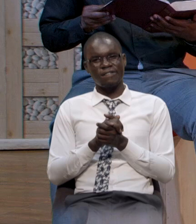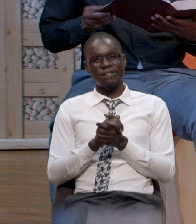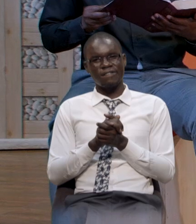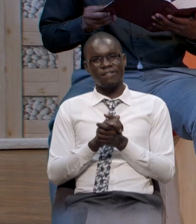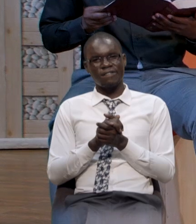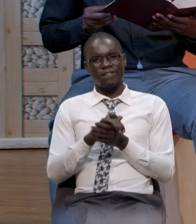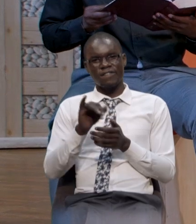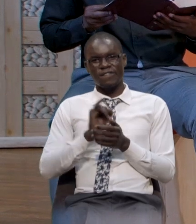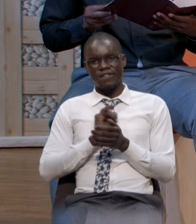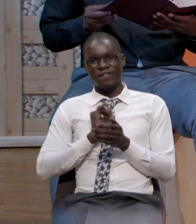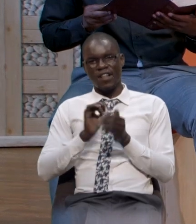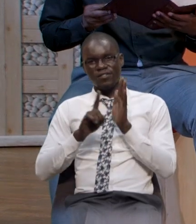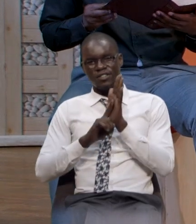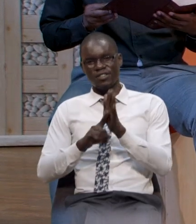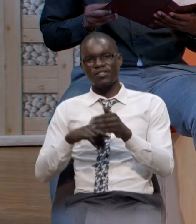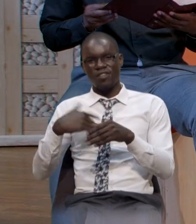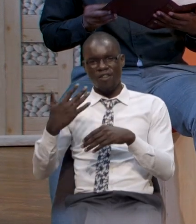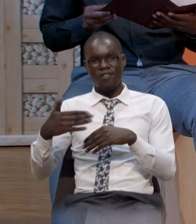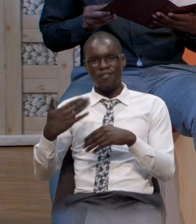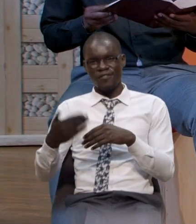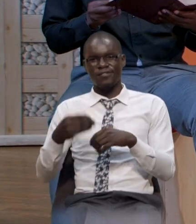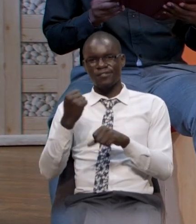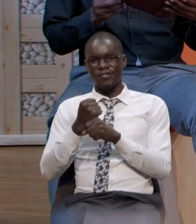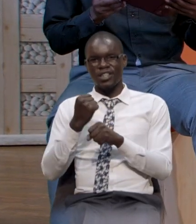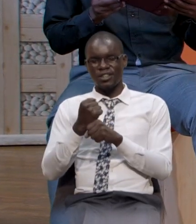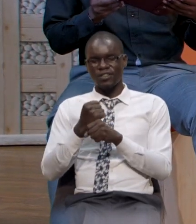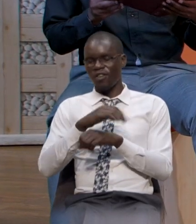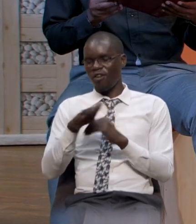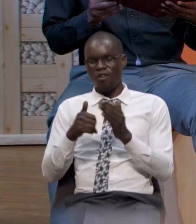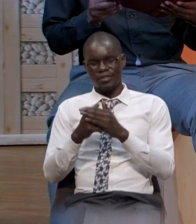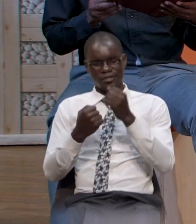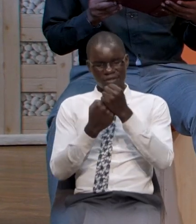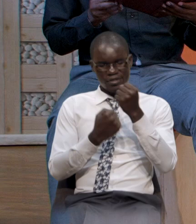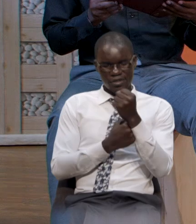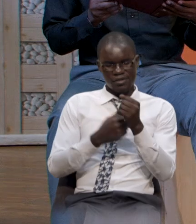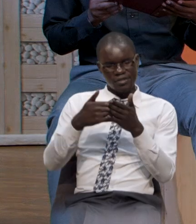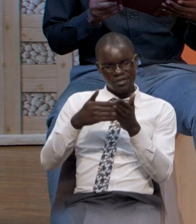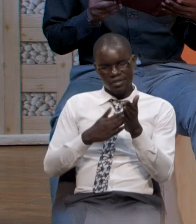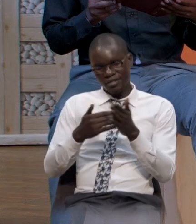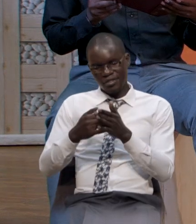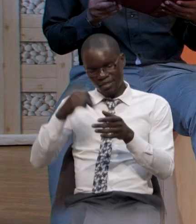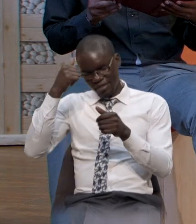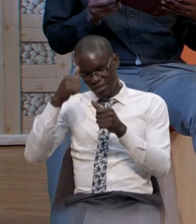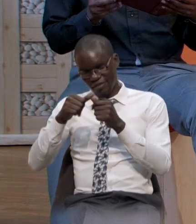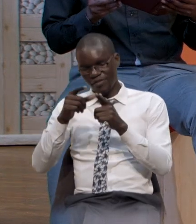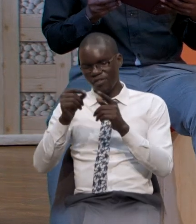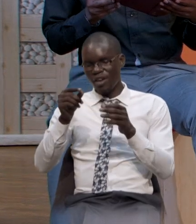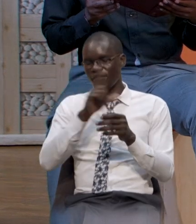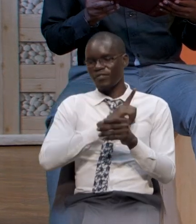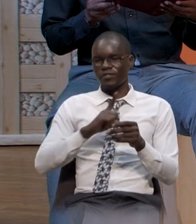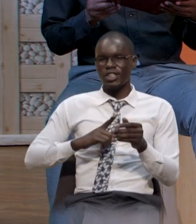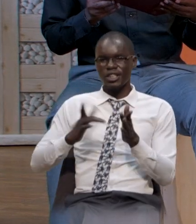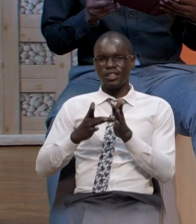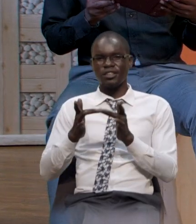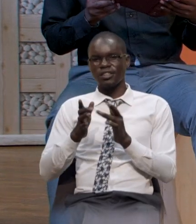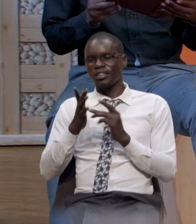35. I have shown you in every way by laboring by like this that you must support the weak. And remember the words of the Lord Jesus, that he